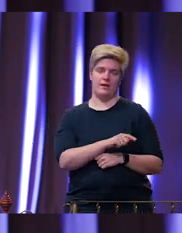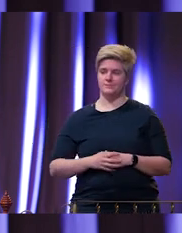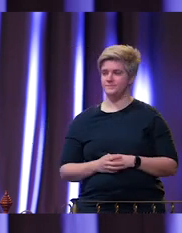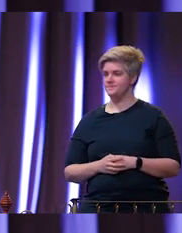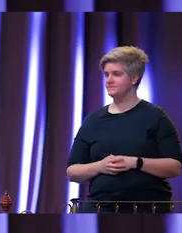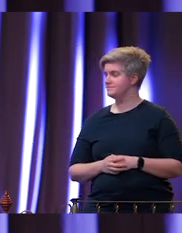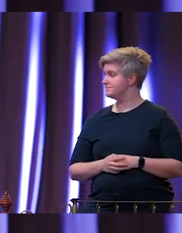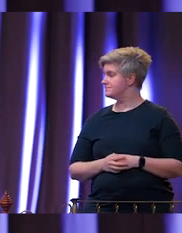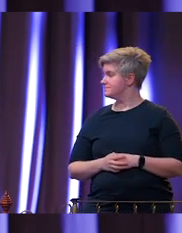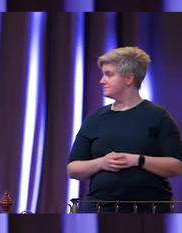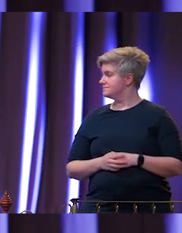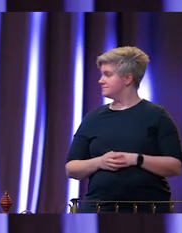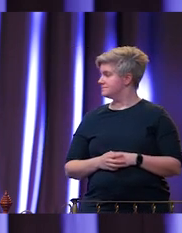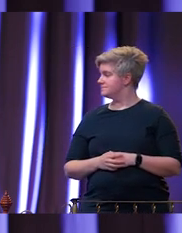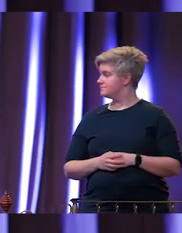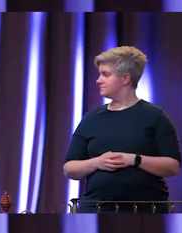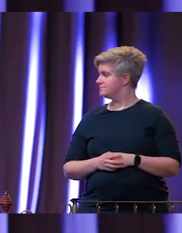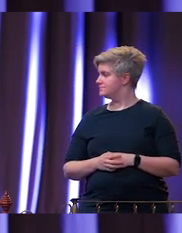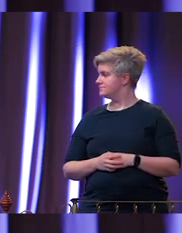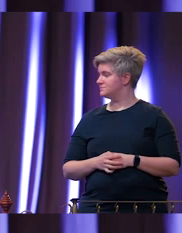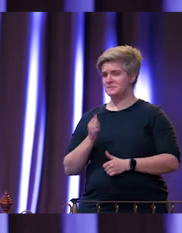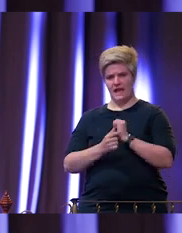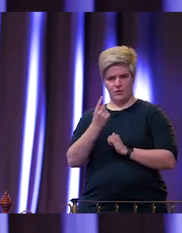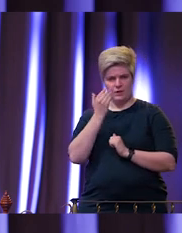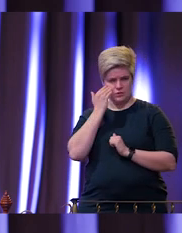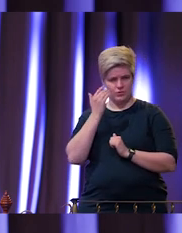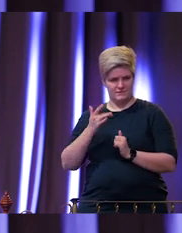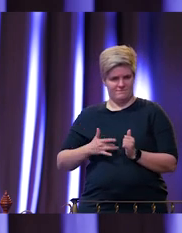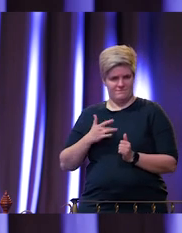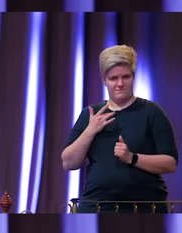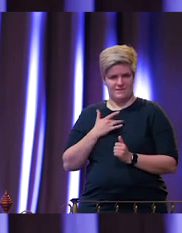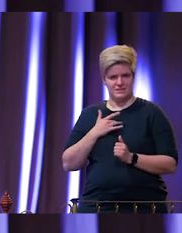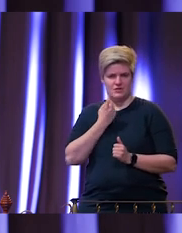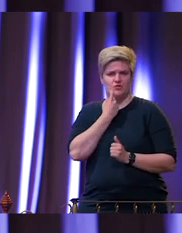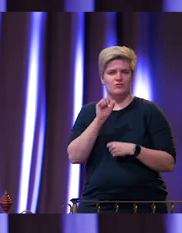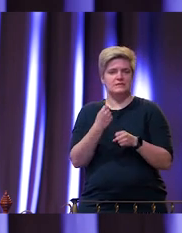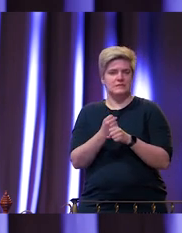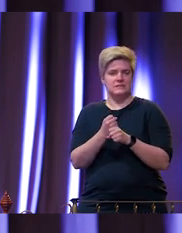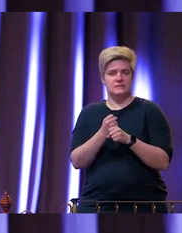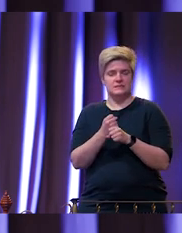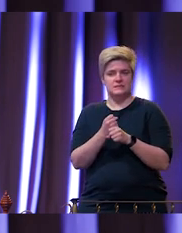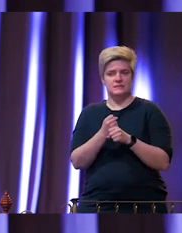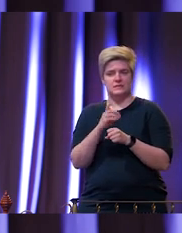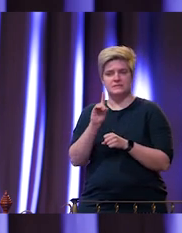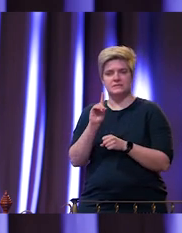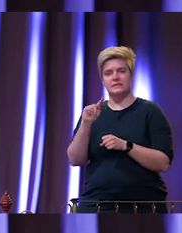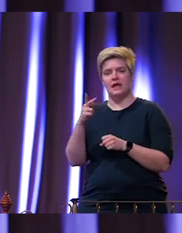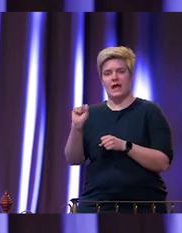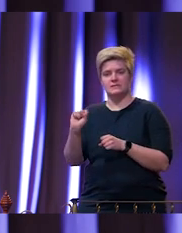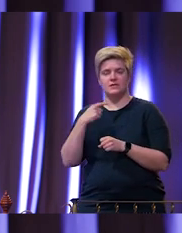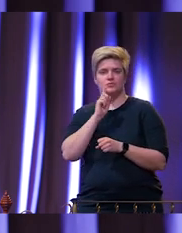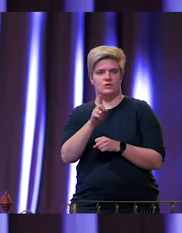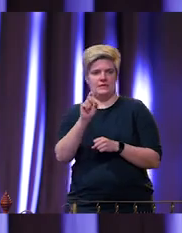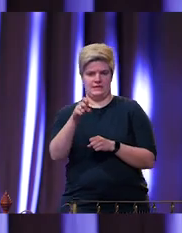So I think everybody knows and probably feels that in the last couple of years, DCAS has really had a kind of